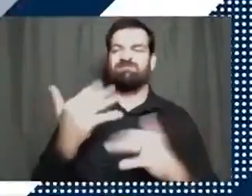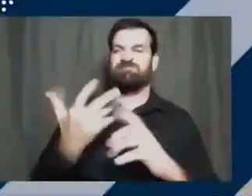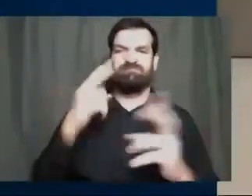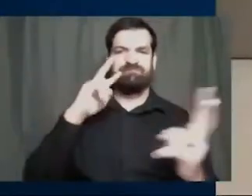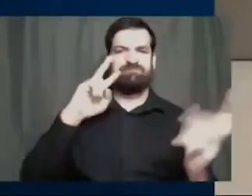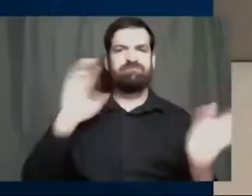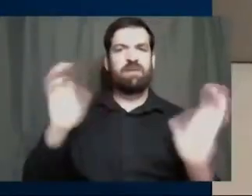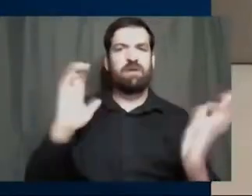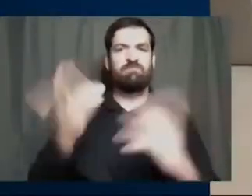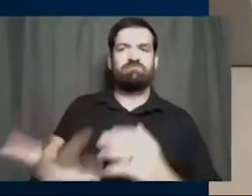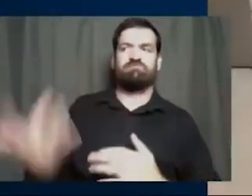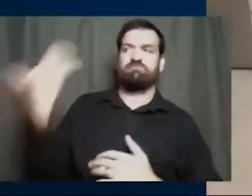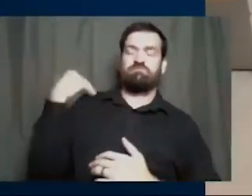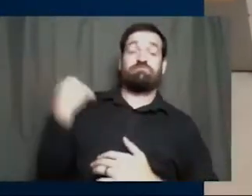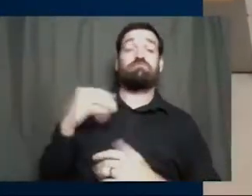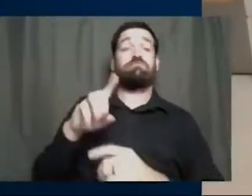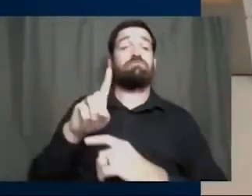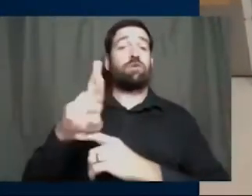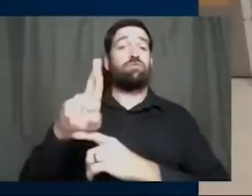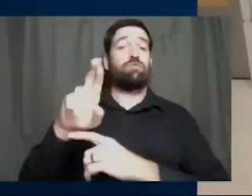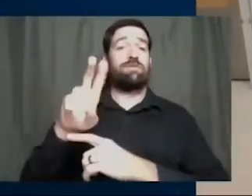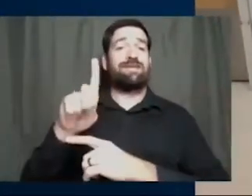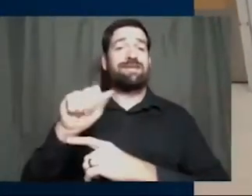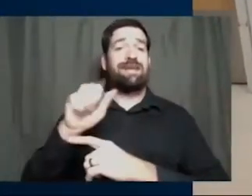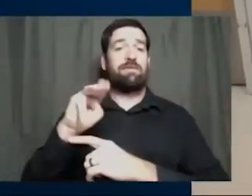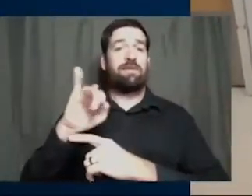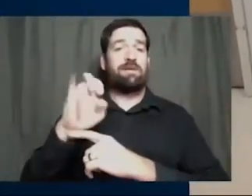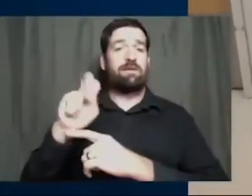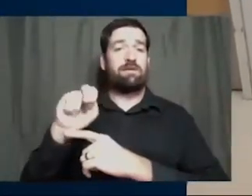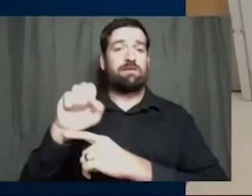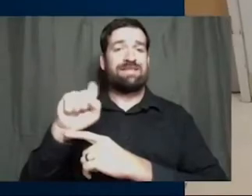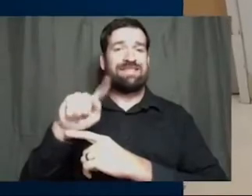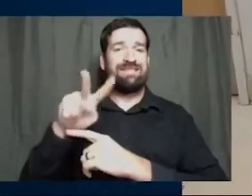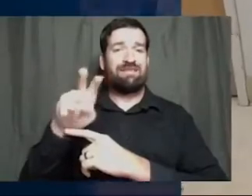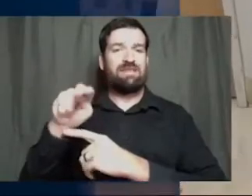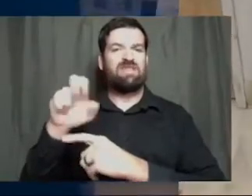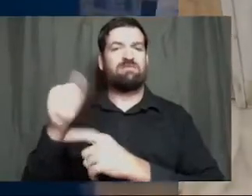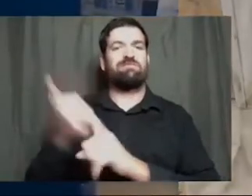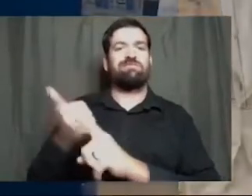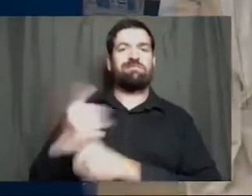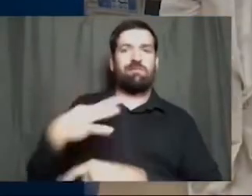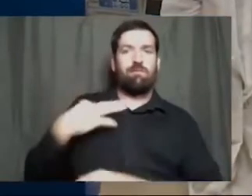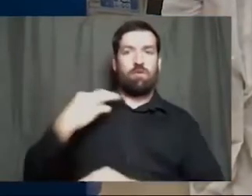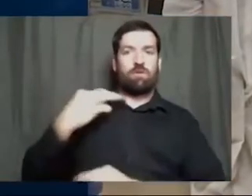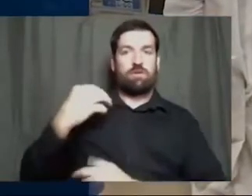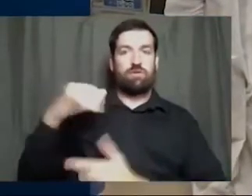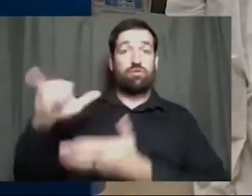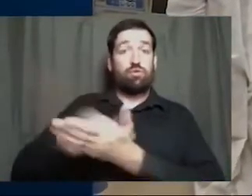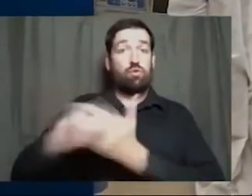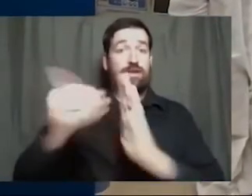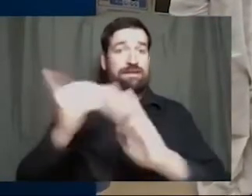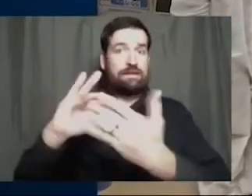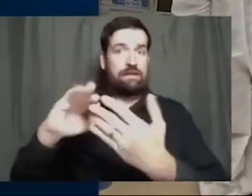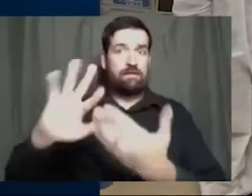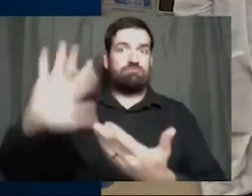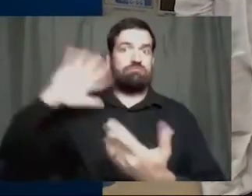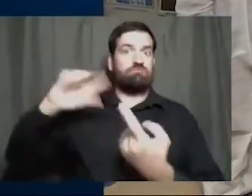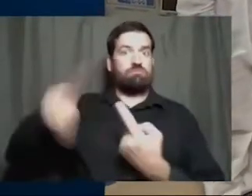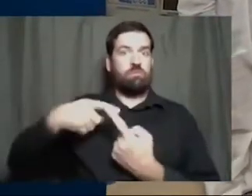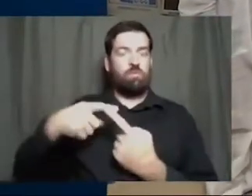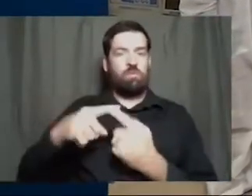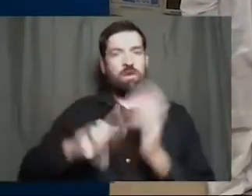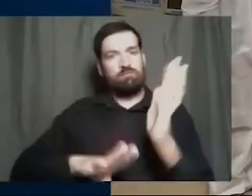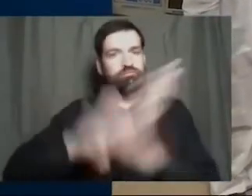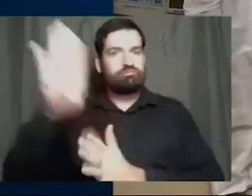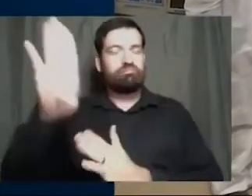from Dr. Damien Stevens. He volunteered in New York City in the height of the pandemic. He joins Chief Medical Officer Dr. Steve Stites to